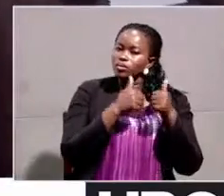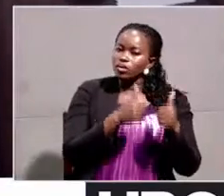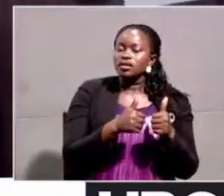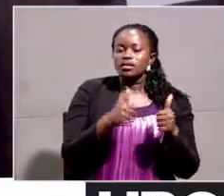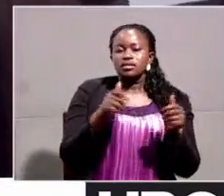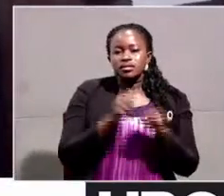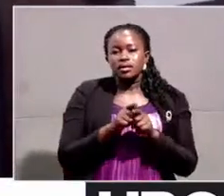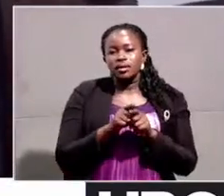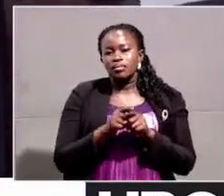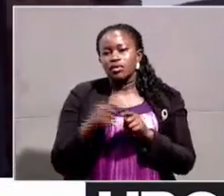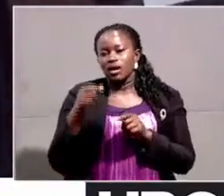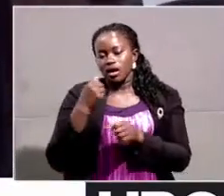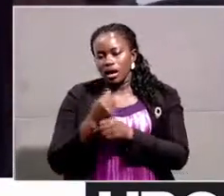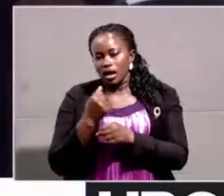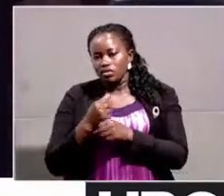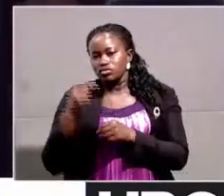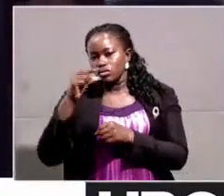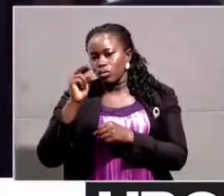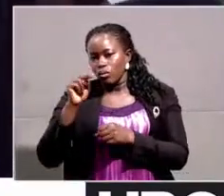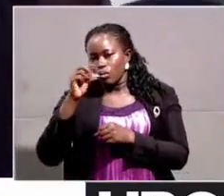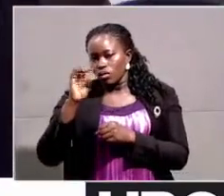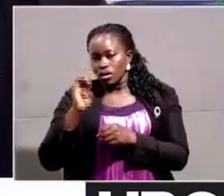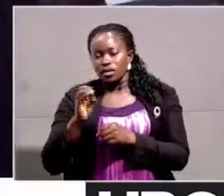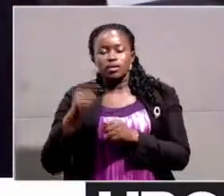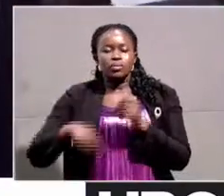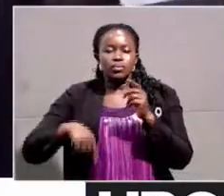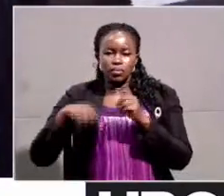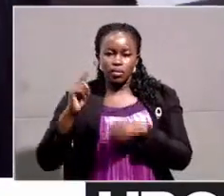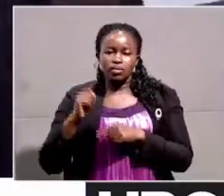and the under 14 went to Nancha Janiel.